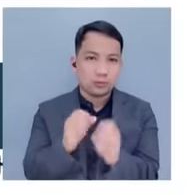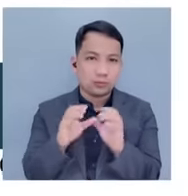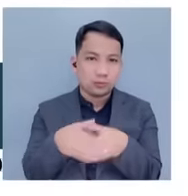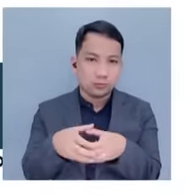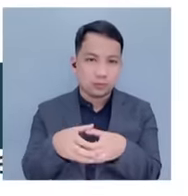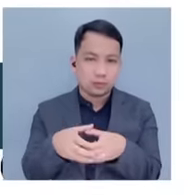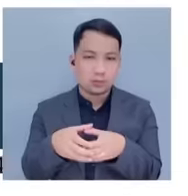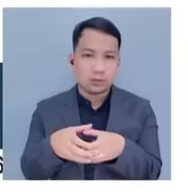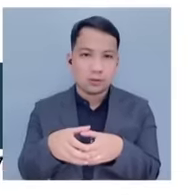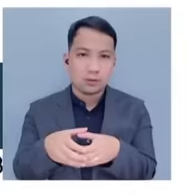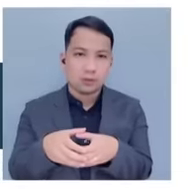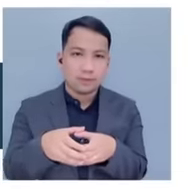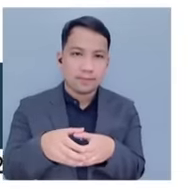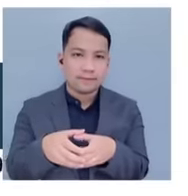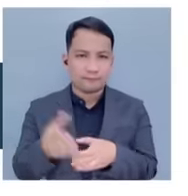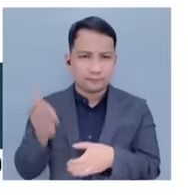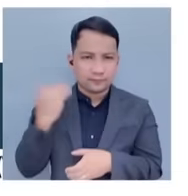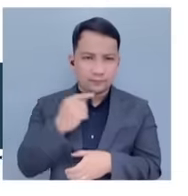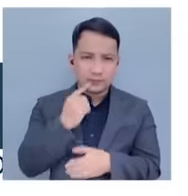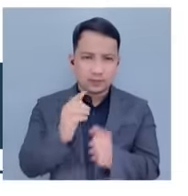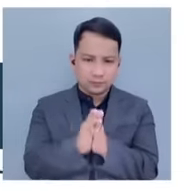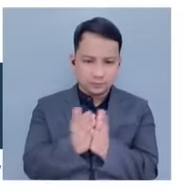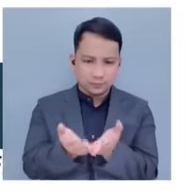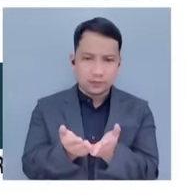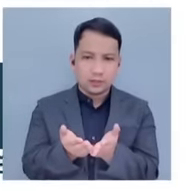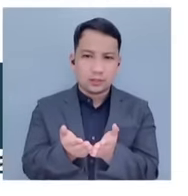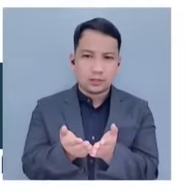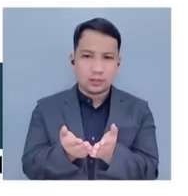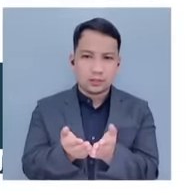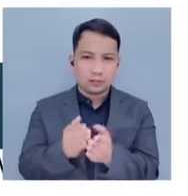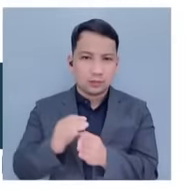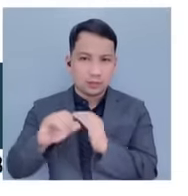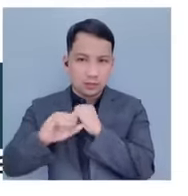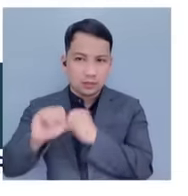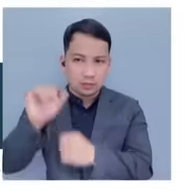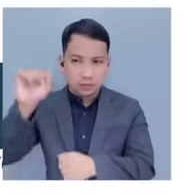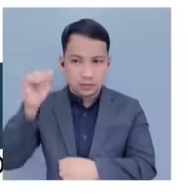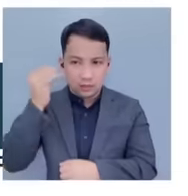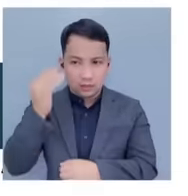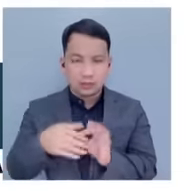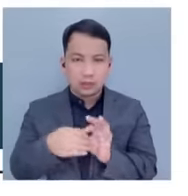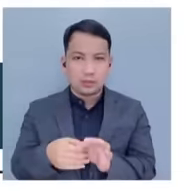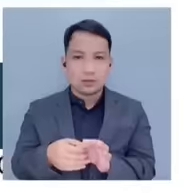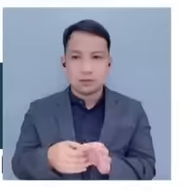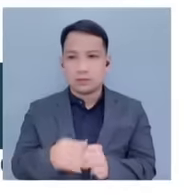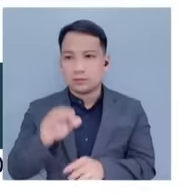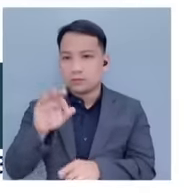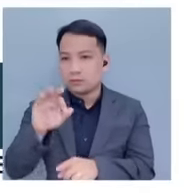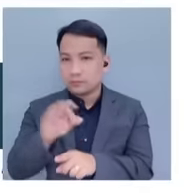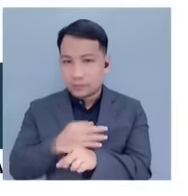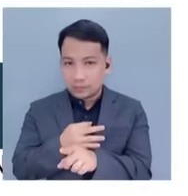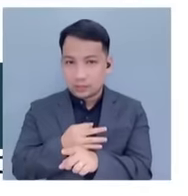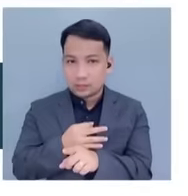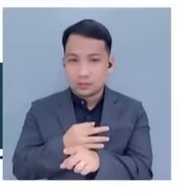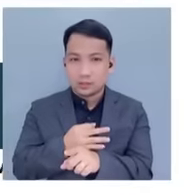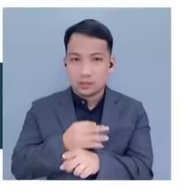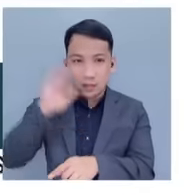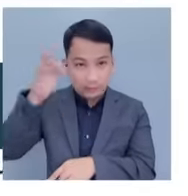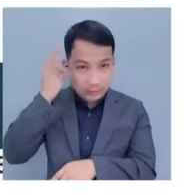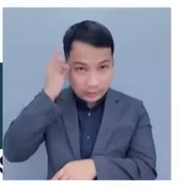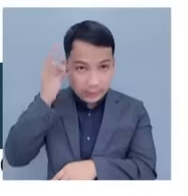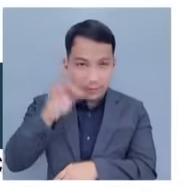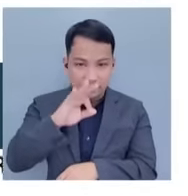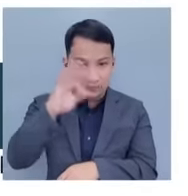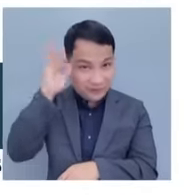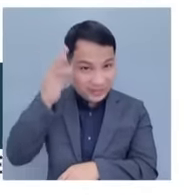I think there was even a book that was promoted, no? On federalism. Well, it